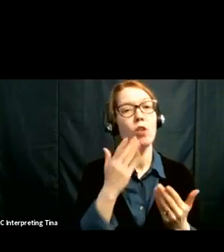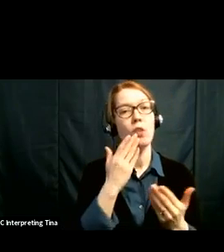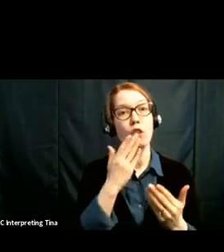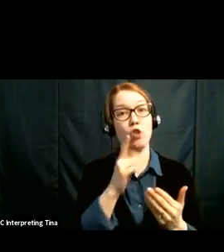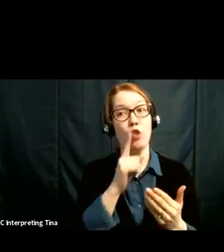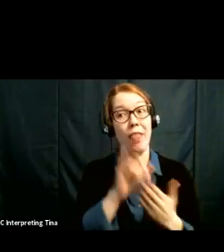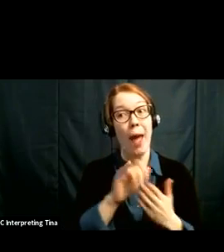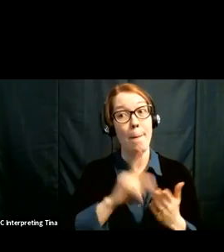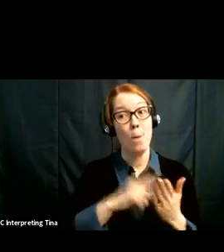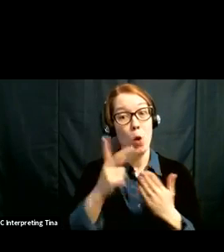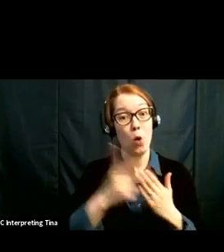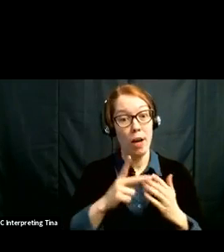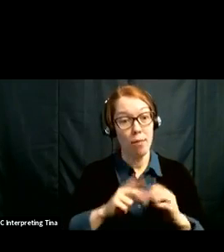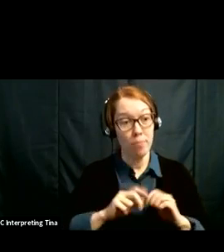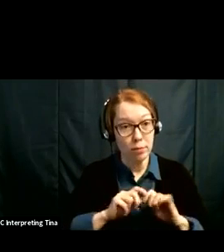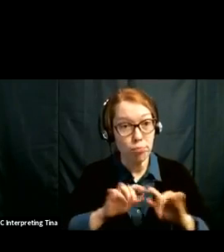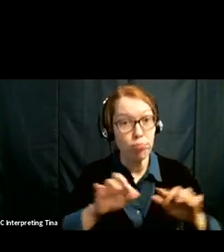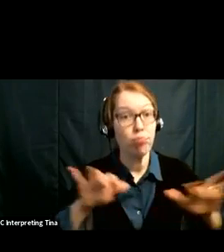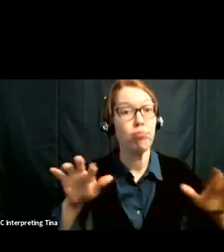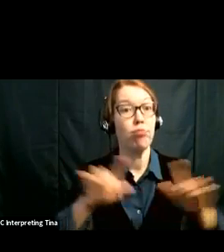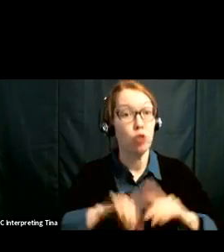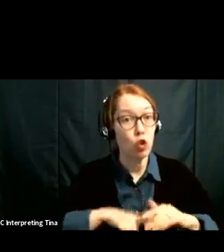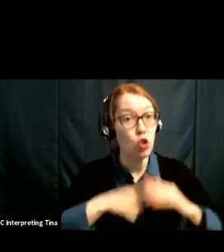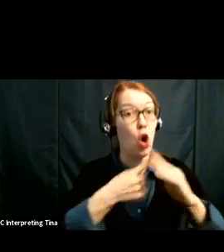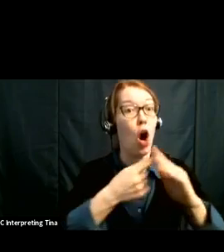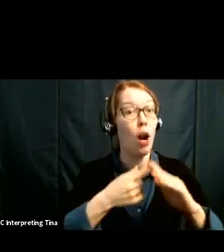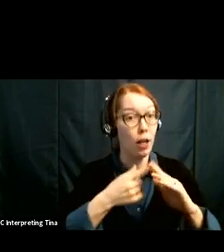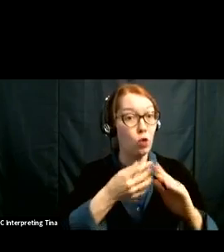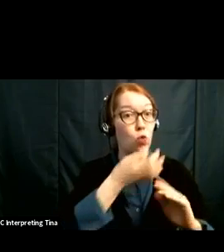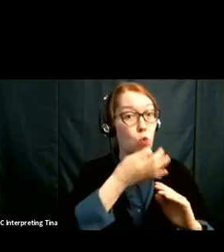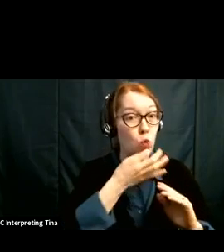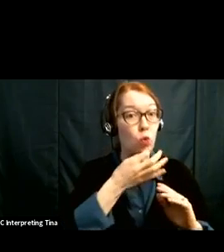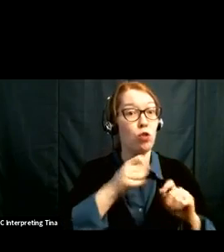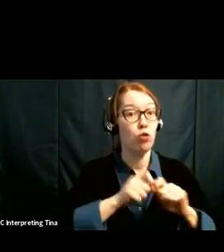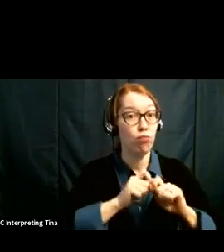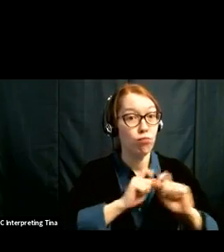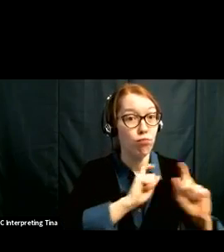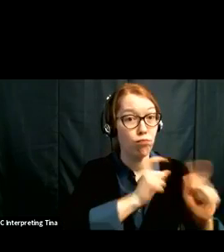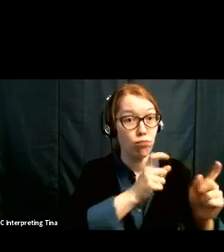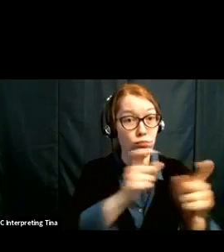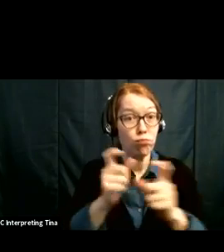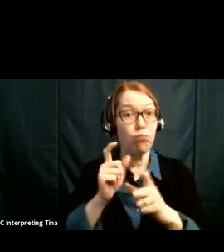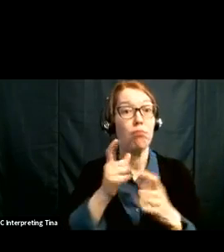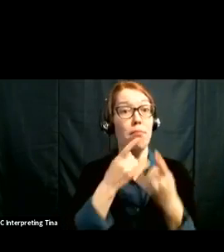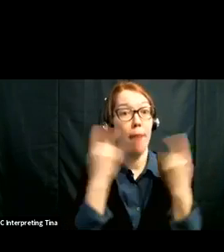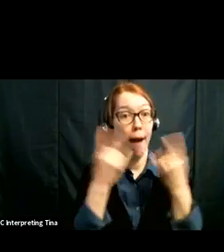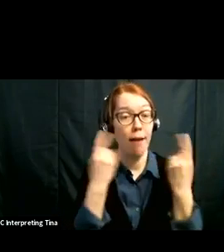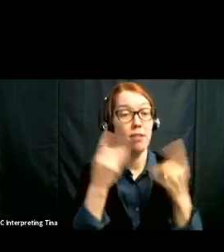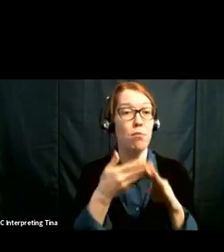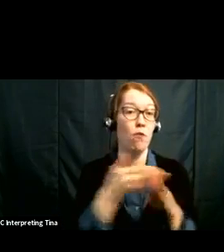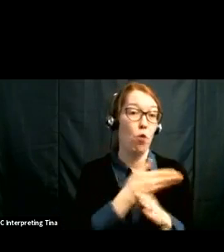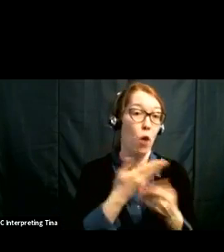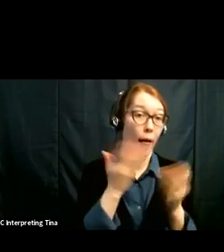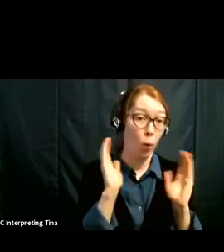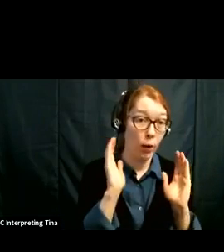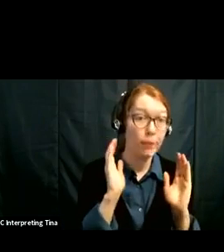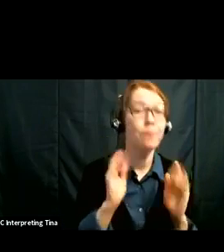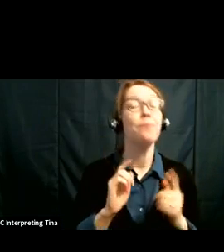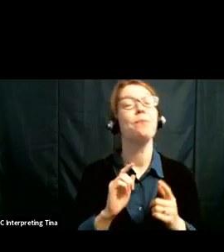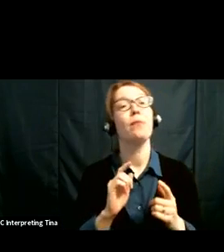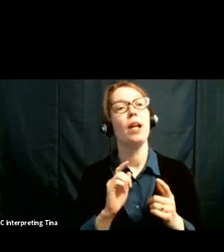gets off the ground ASAP. So hopefully we can get those out before Halloween. Just some closing